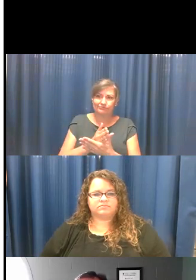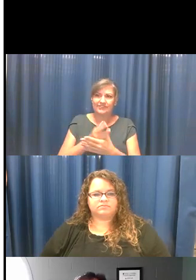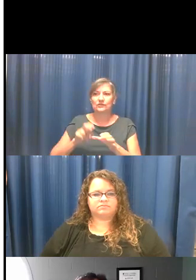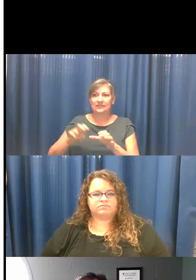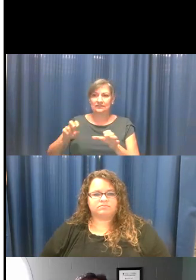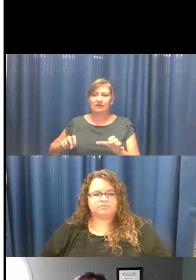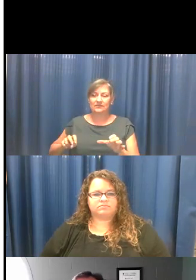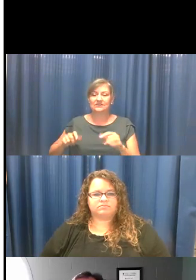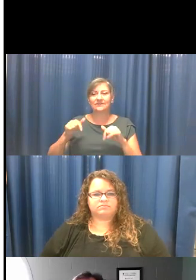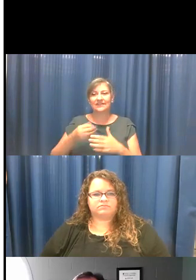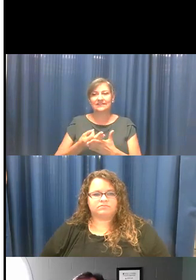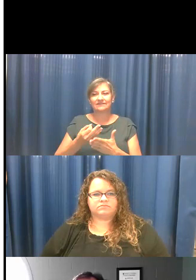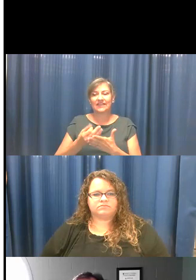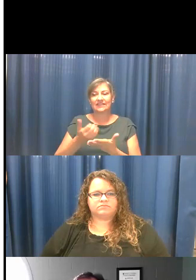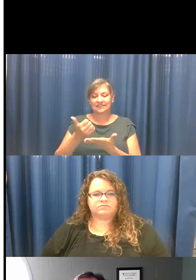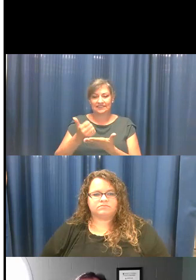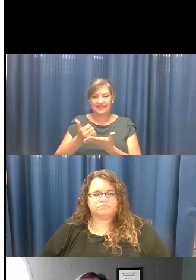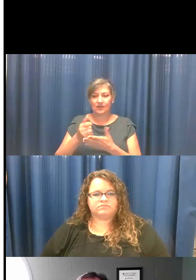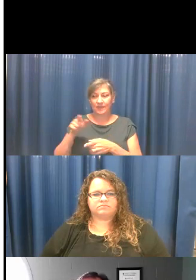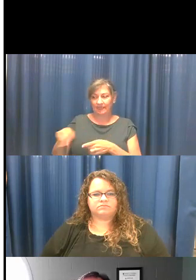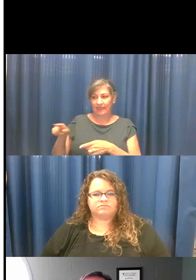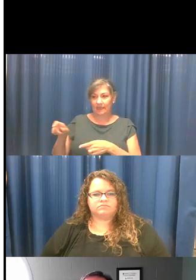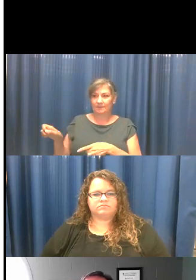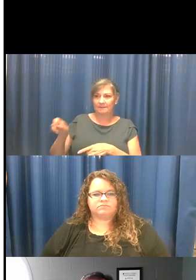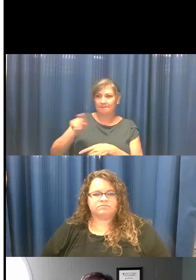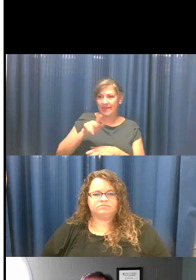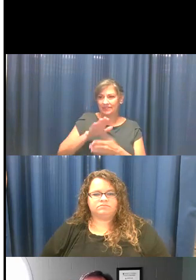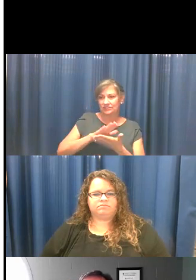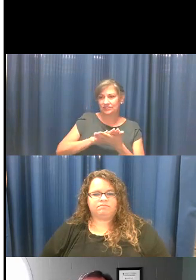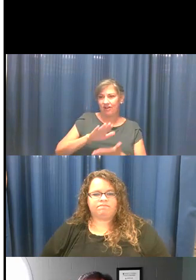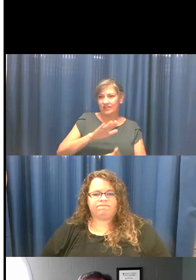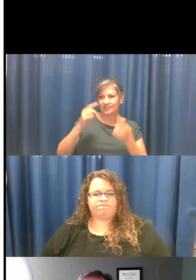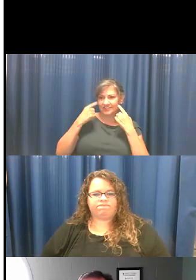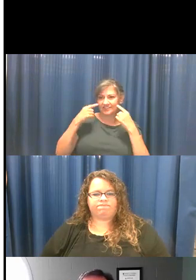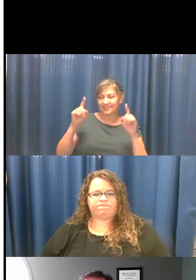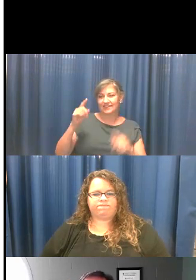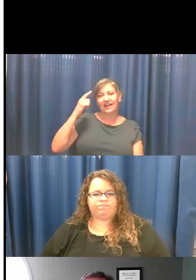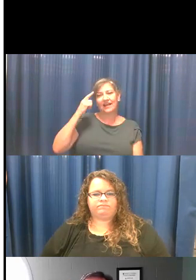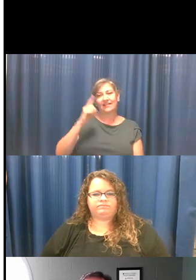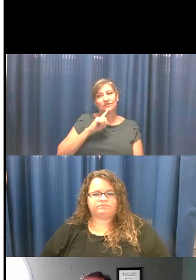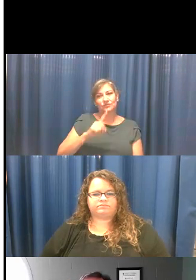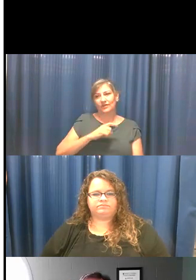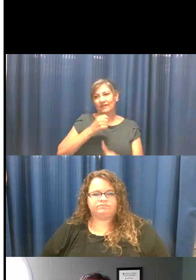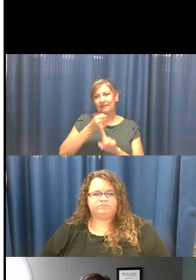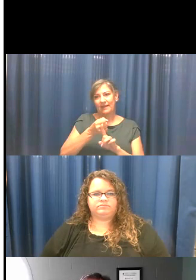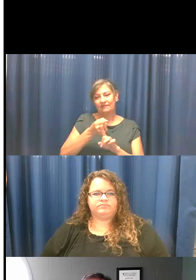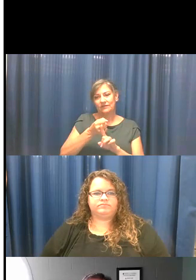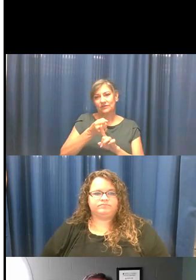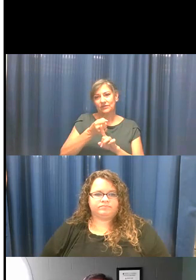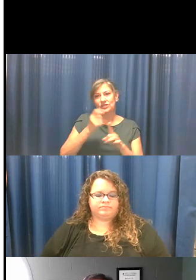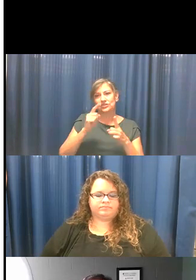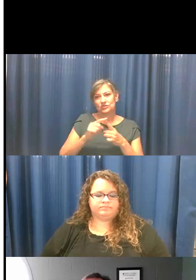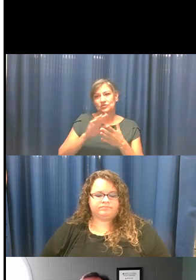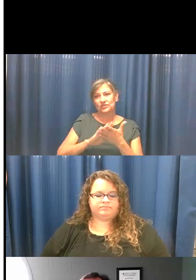funding is designed to help them return to college successfully. So I think it's going to be really impactful to our